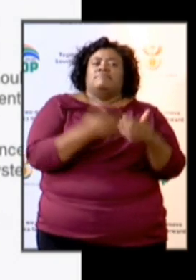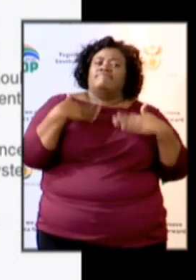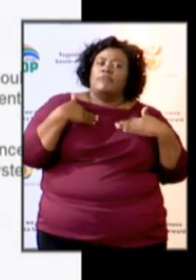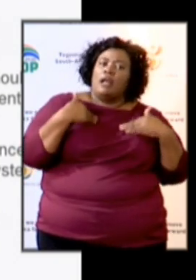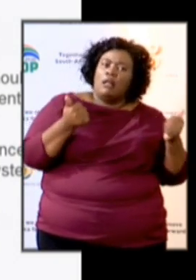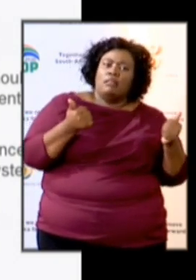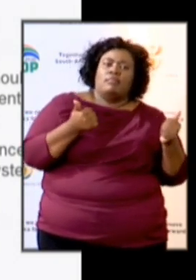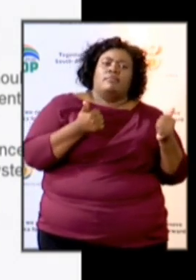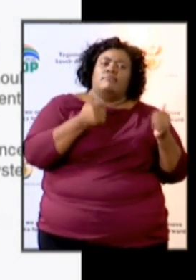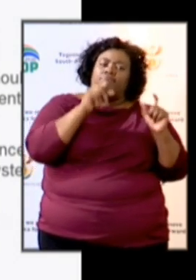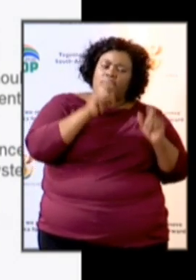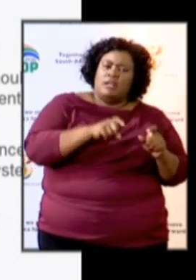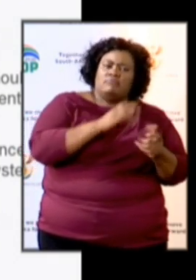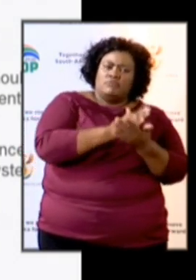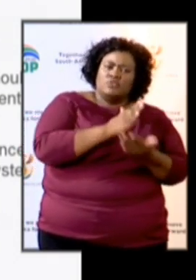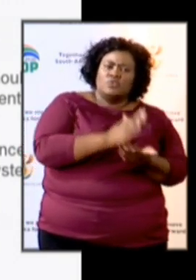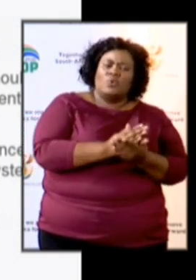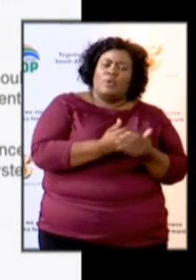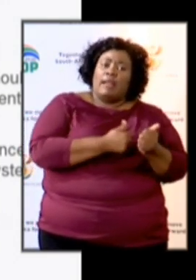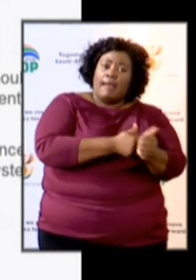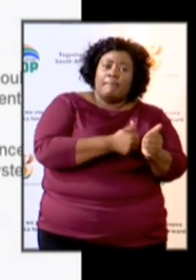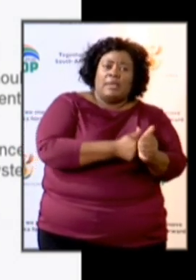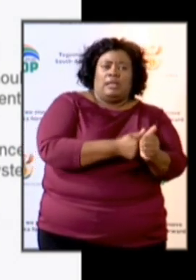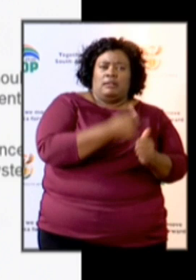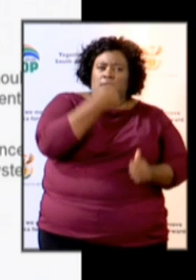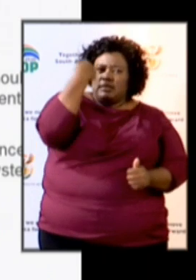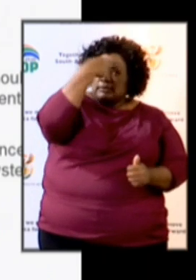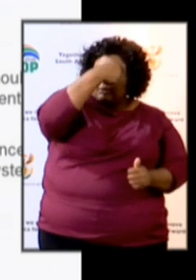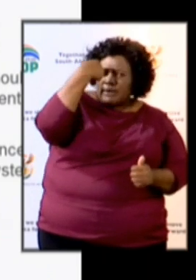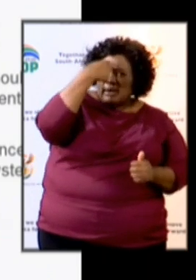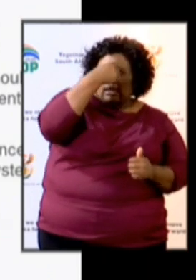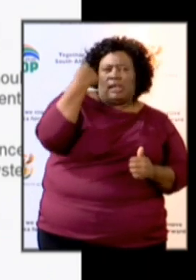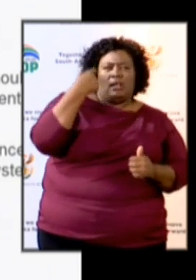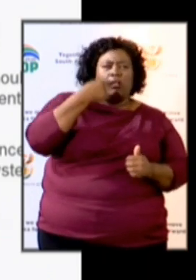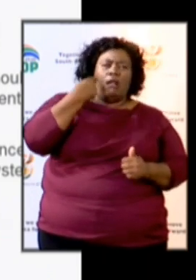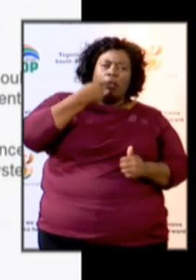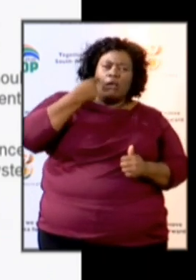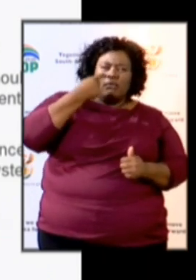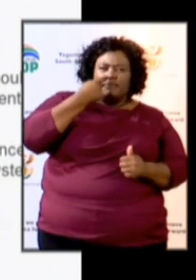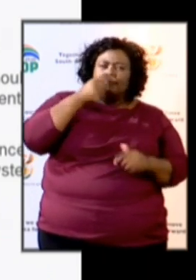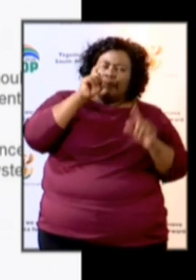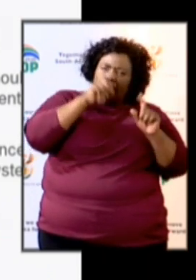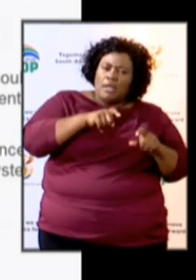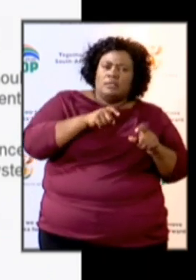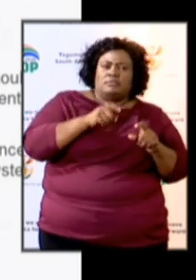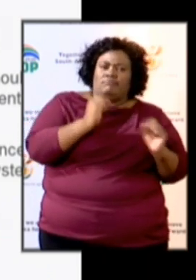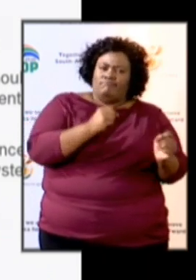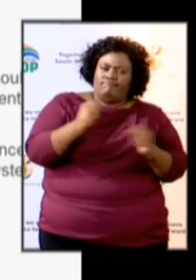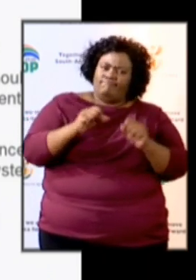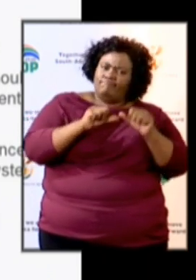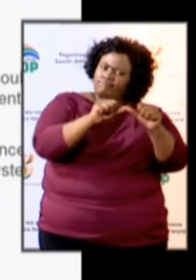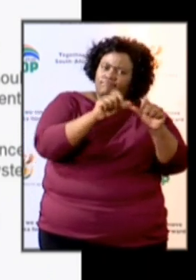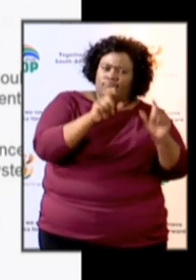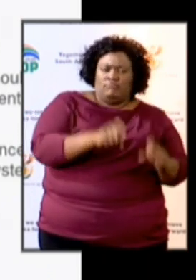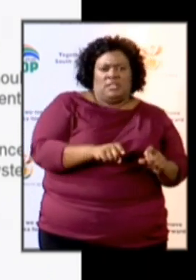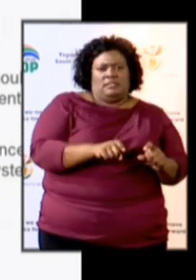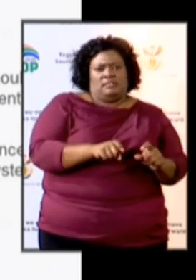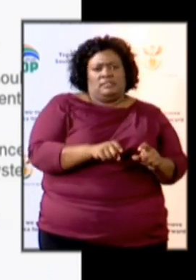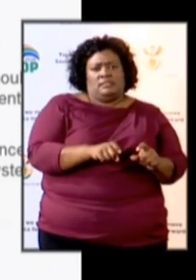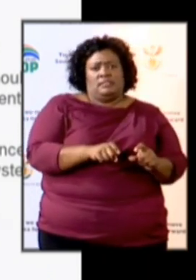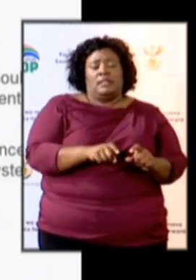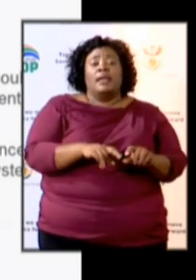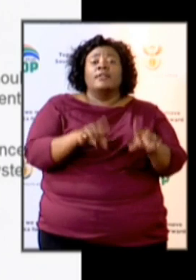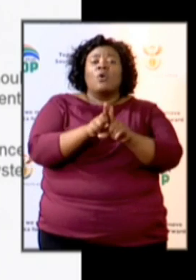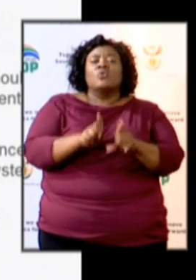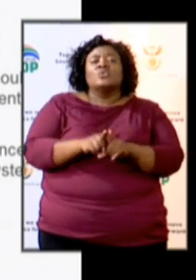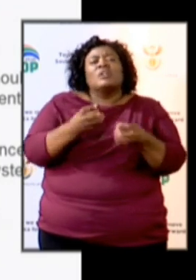surveillance, testing, screening must be there all the time. And even the things that we have taken